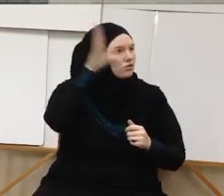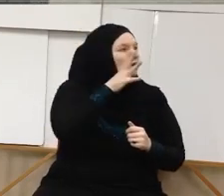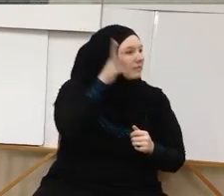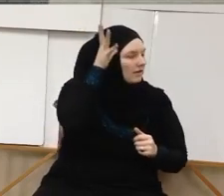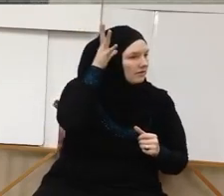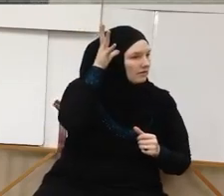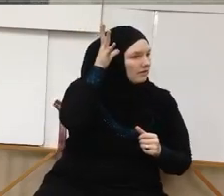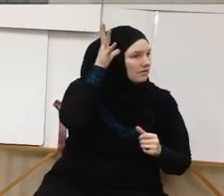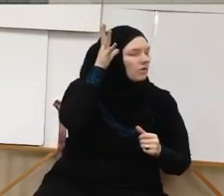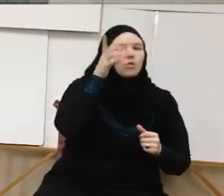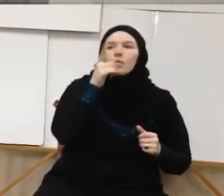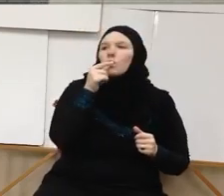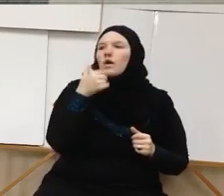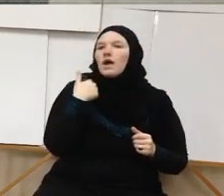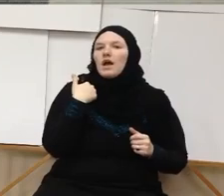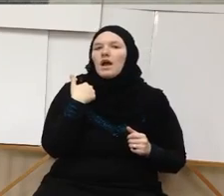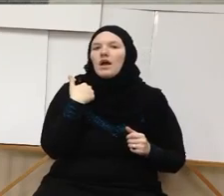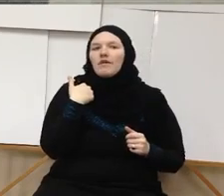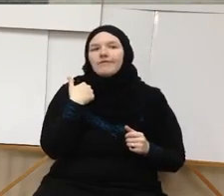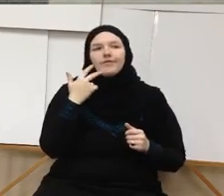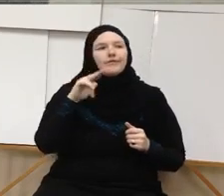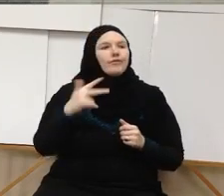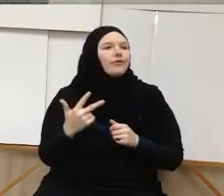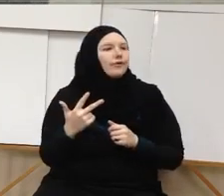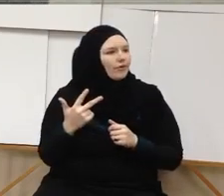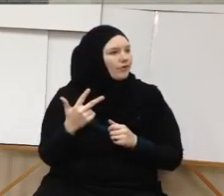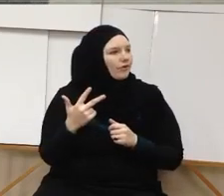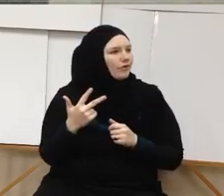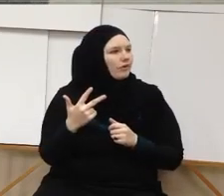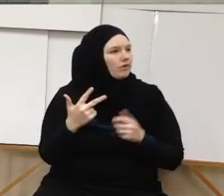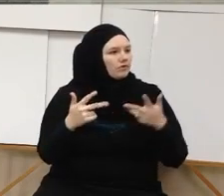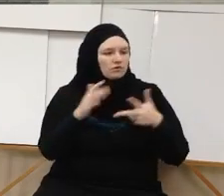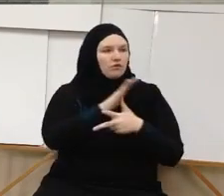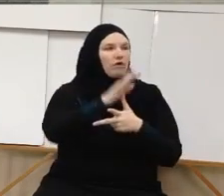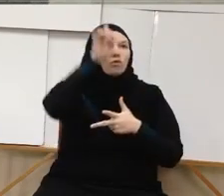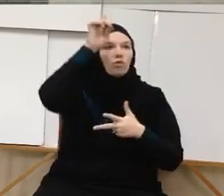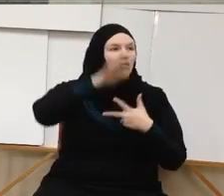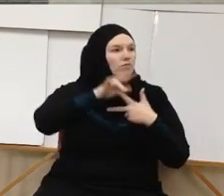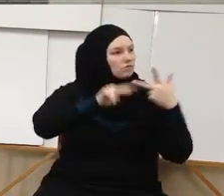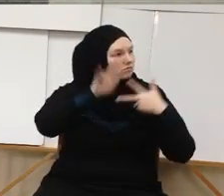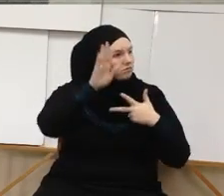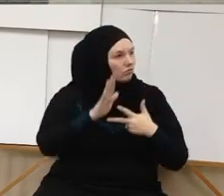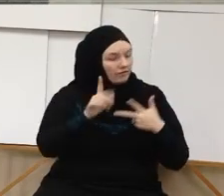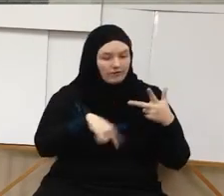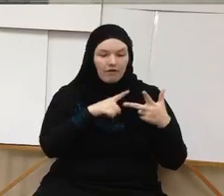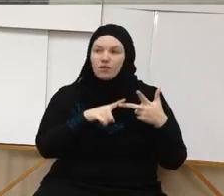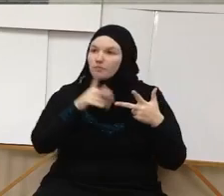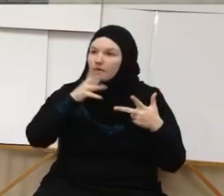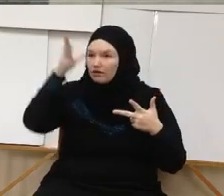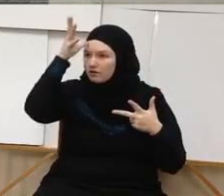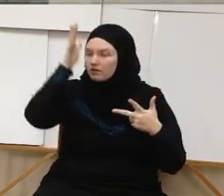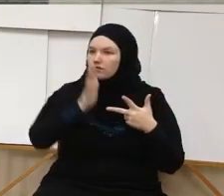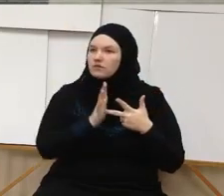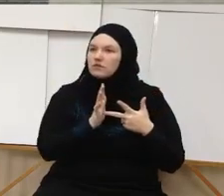parents who have the third obedience commitment from you as a Muslim, Allah says,